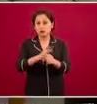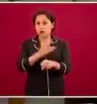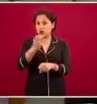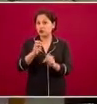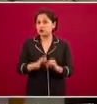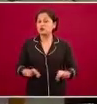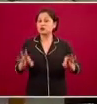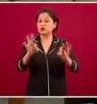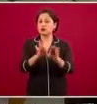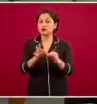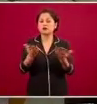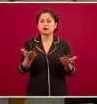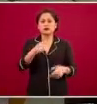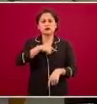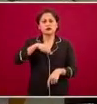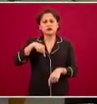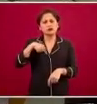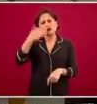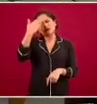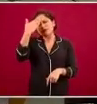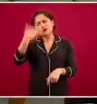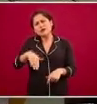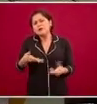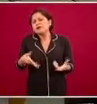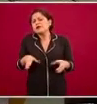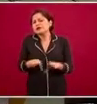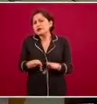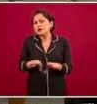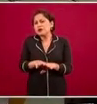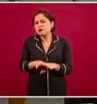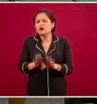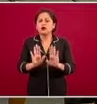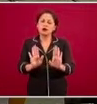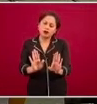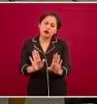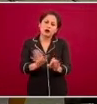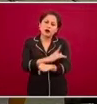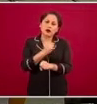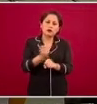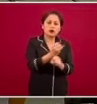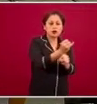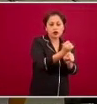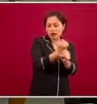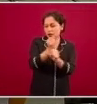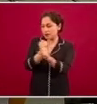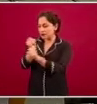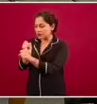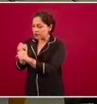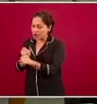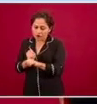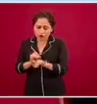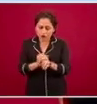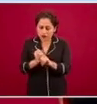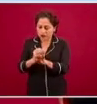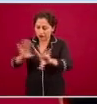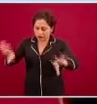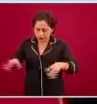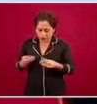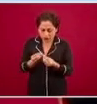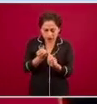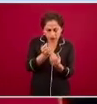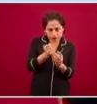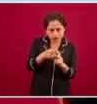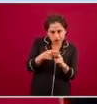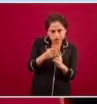or 4 cases to 12 cases. So we have been insisting on this, How can we know how to interpret